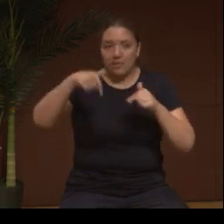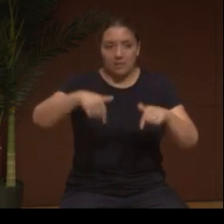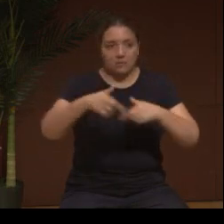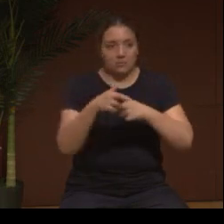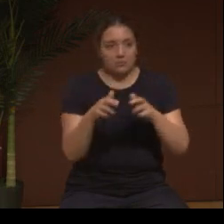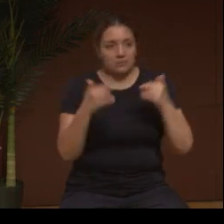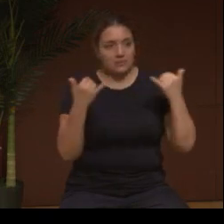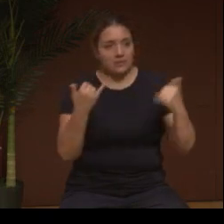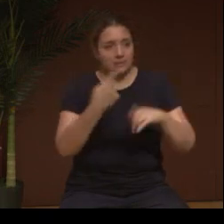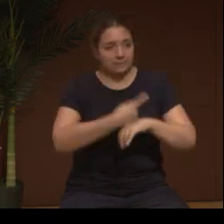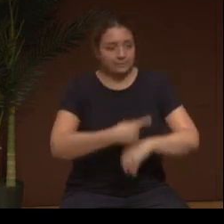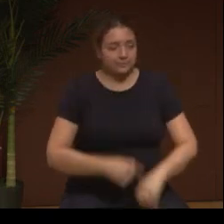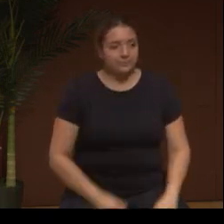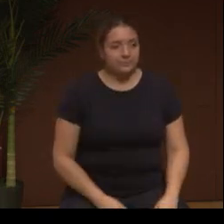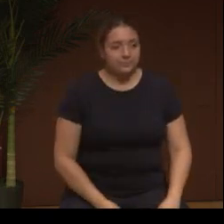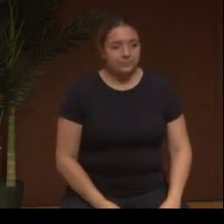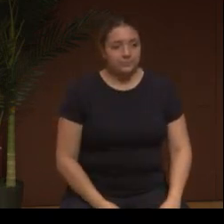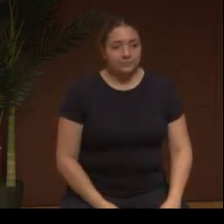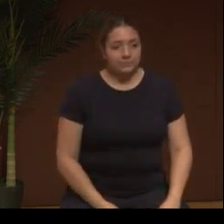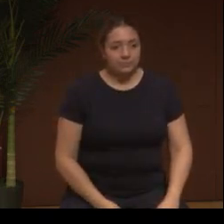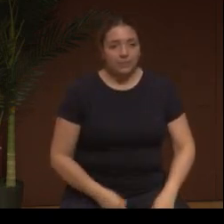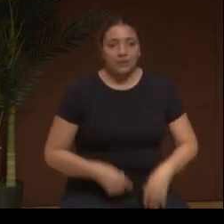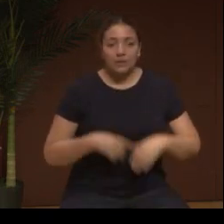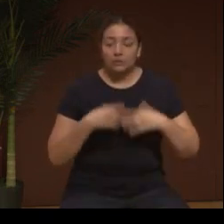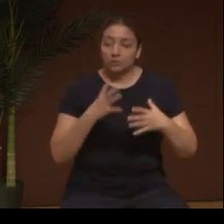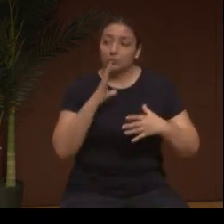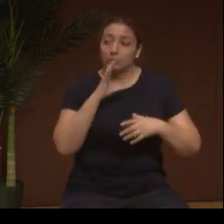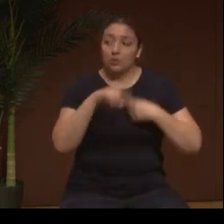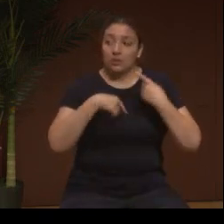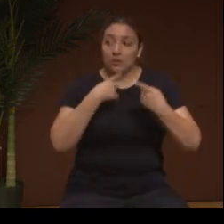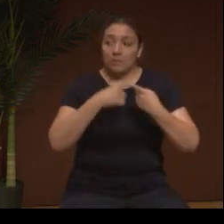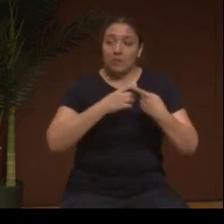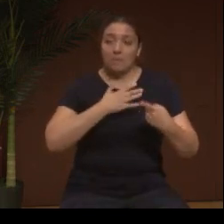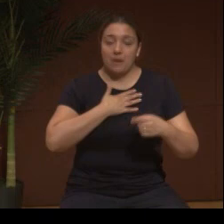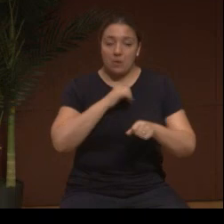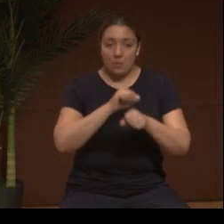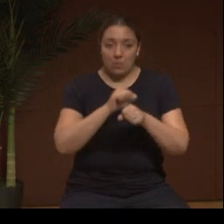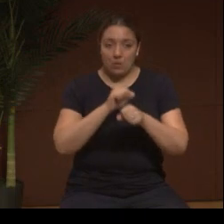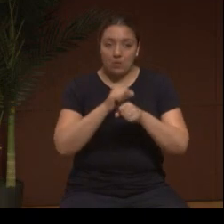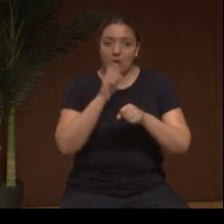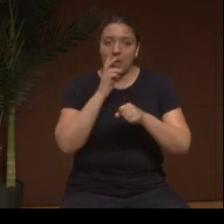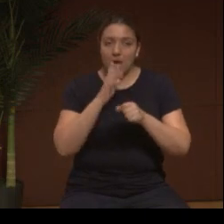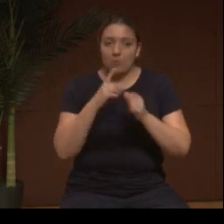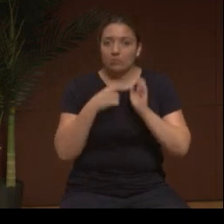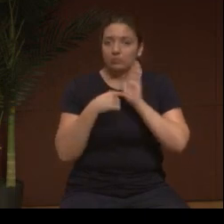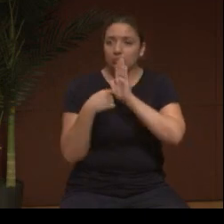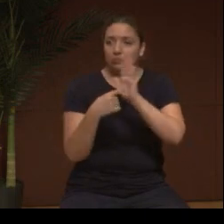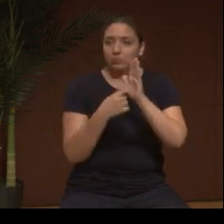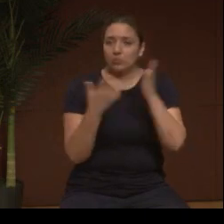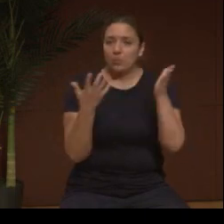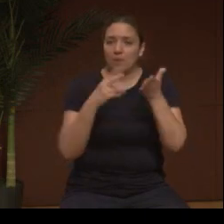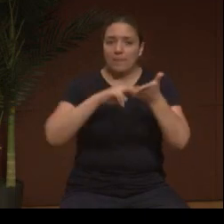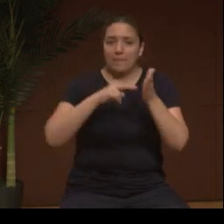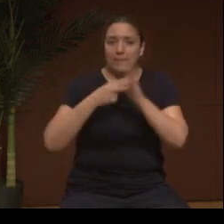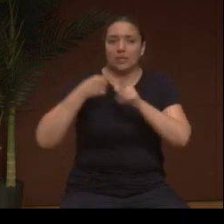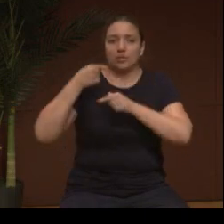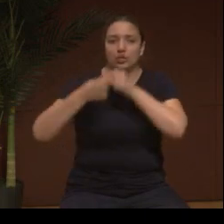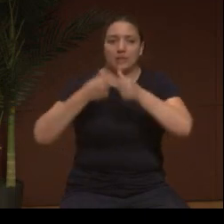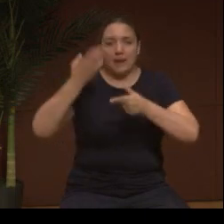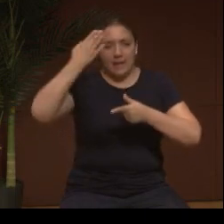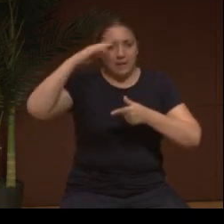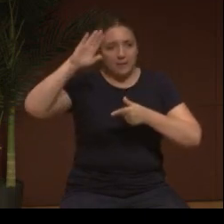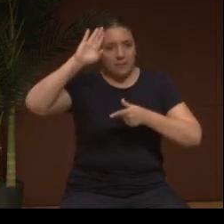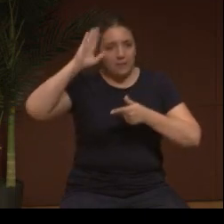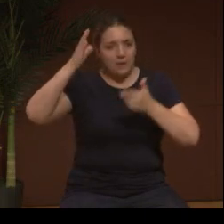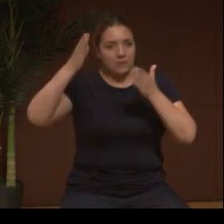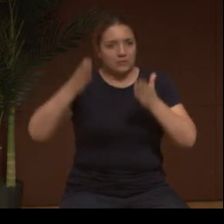today. So talking about my work, let me give you a little glimpse of what it is to be a genetic anthropologist. Okay, so this is a shot